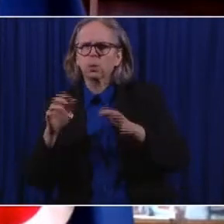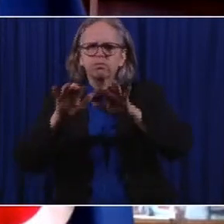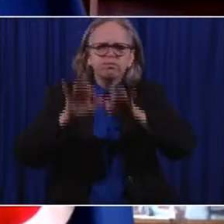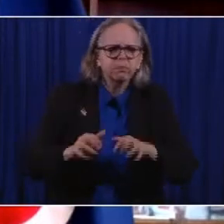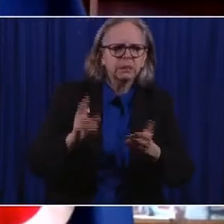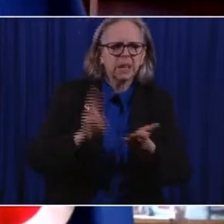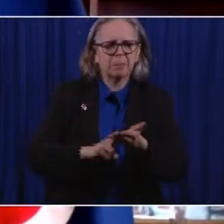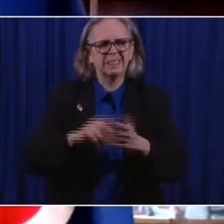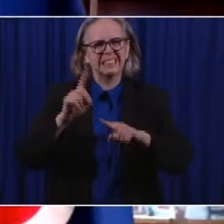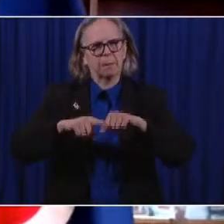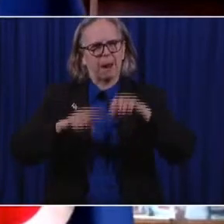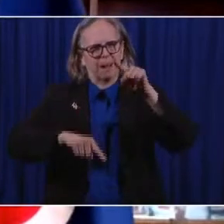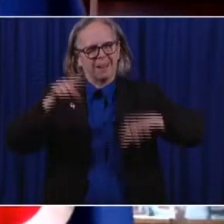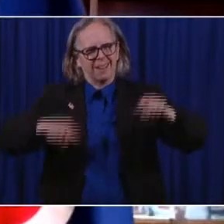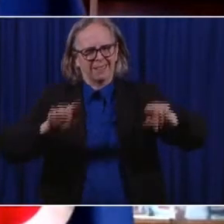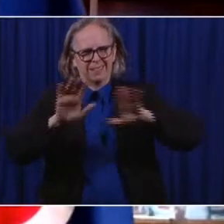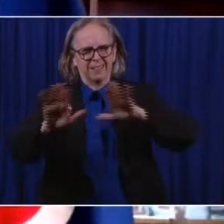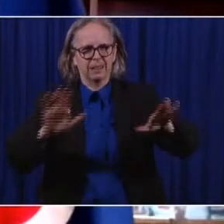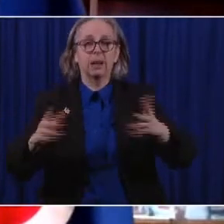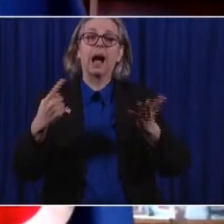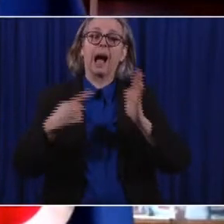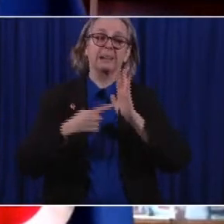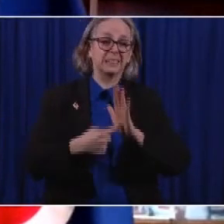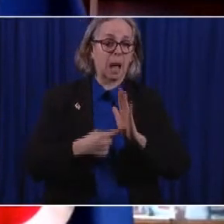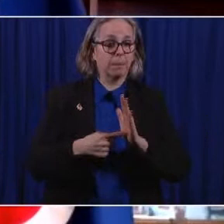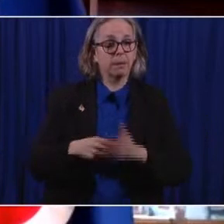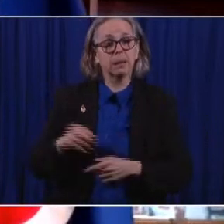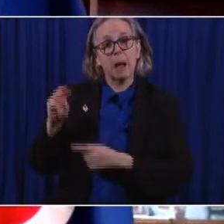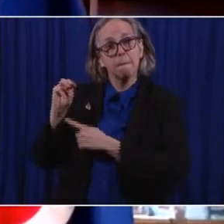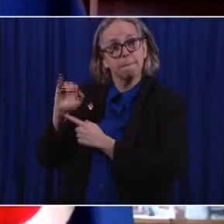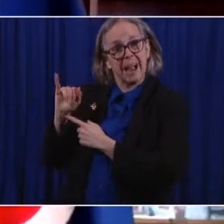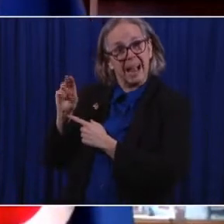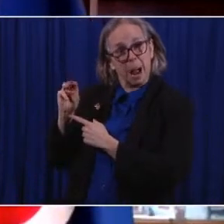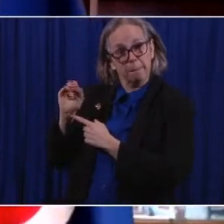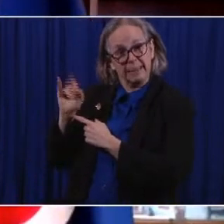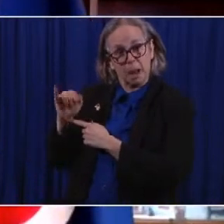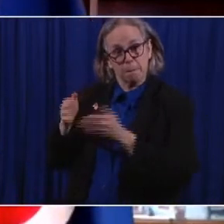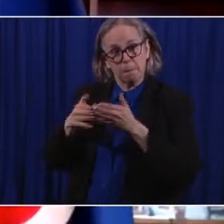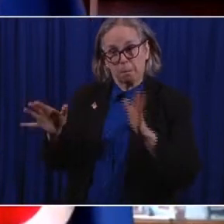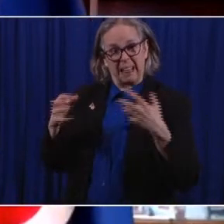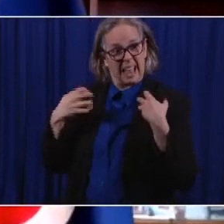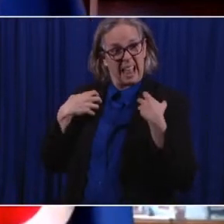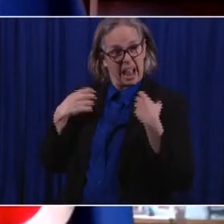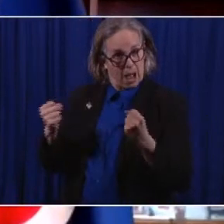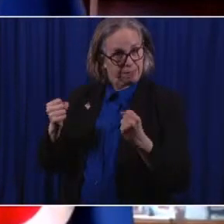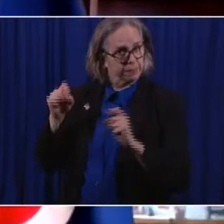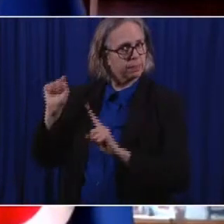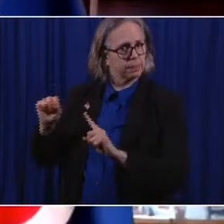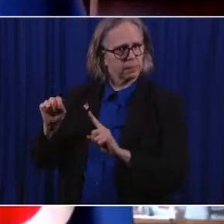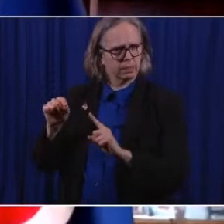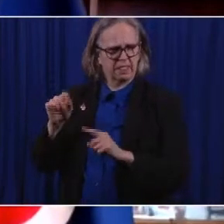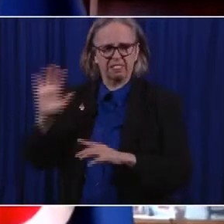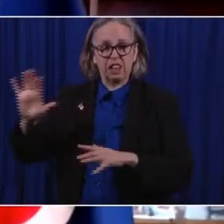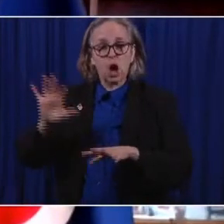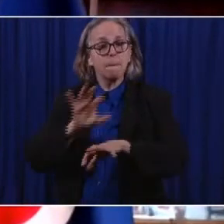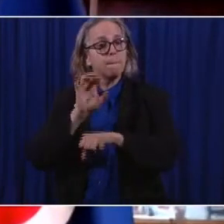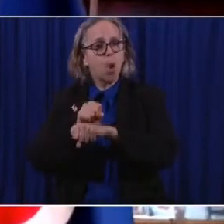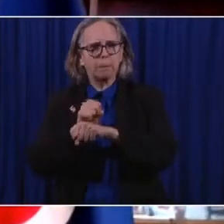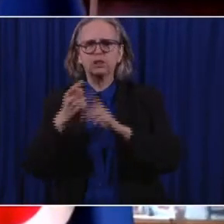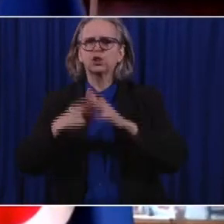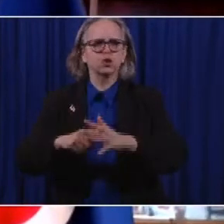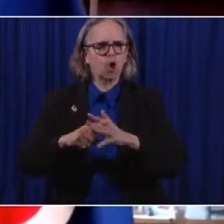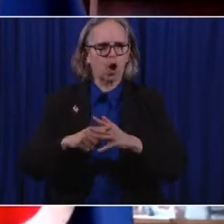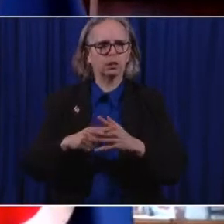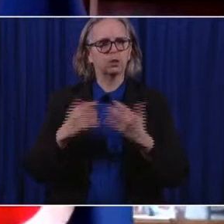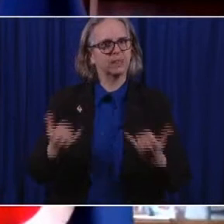example, Miami Public Health opened their appointments at 9 today. They were full by 2